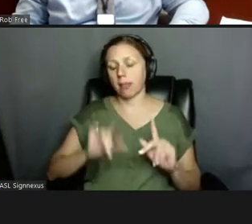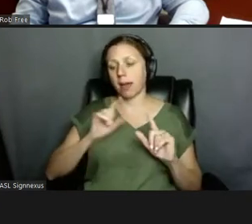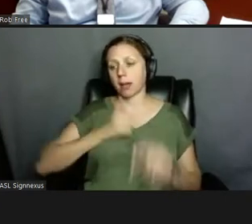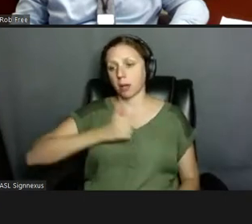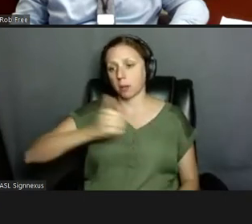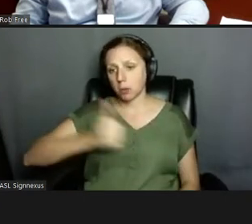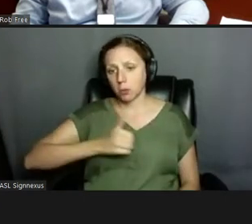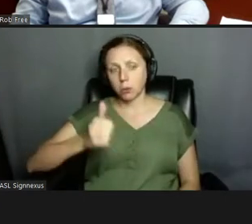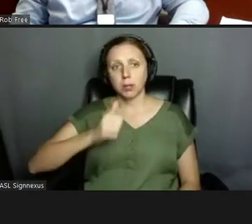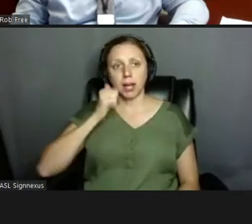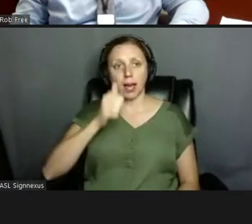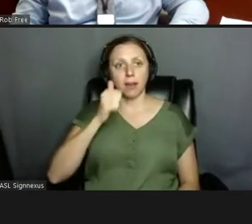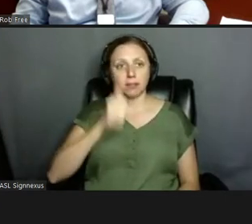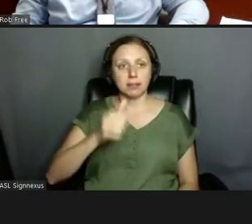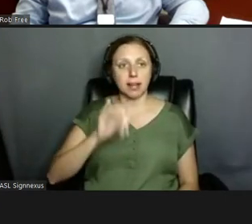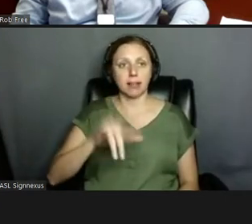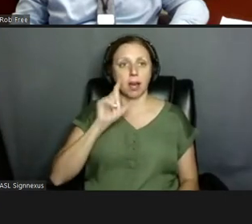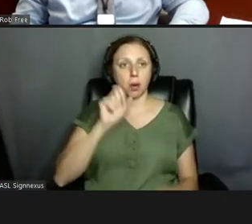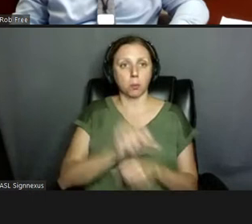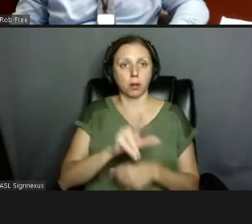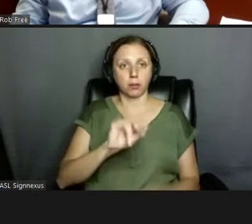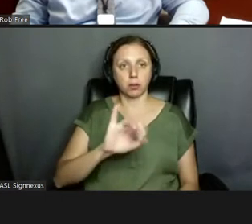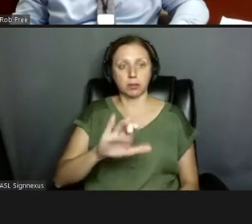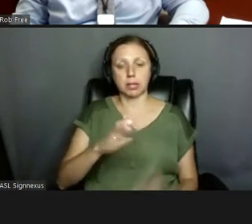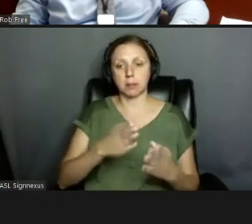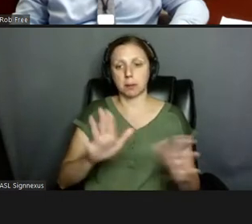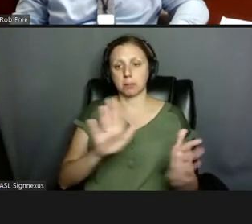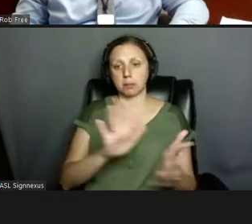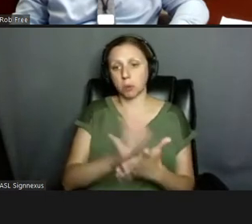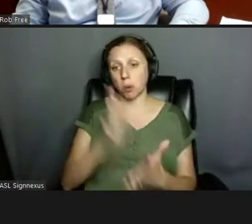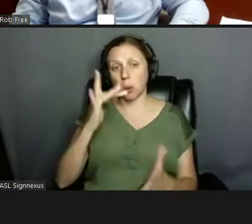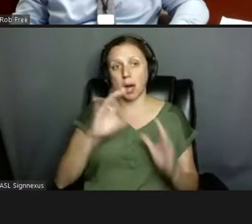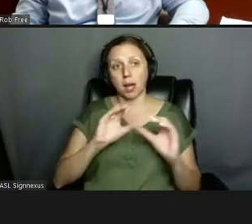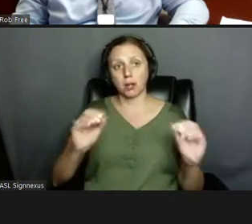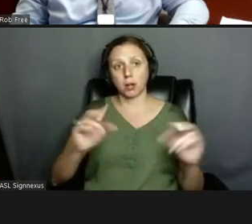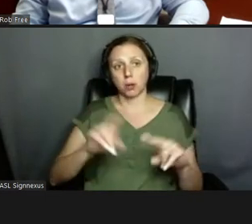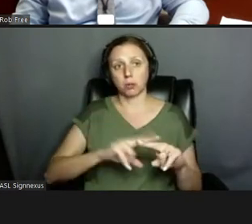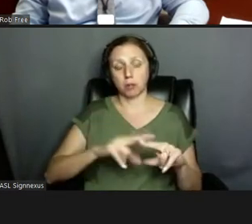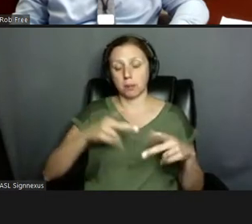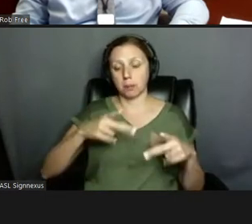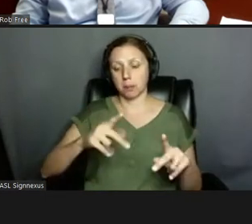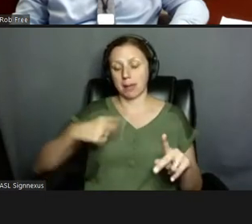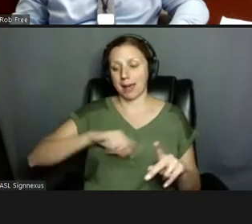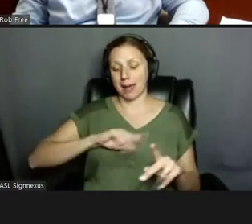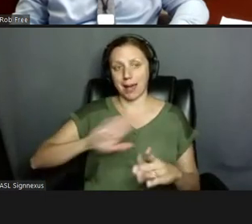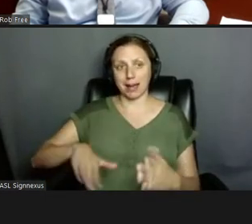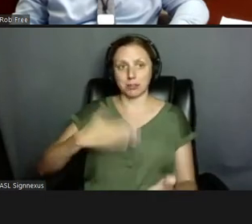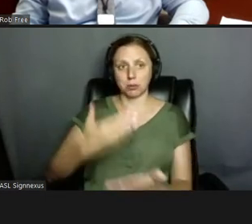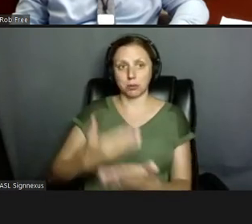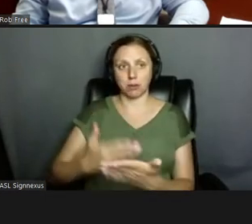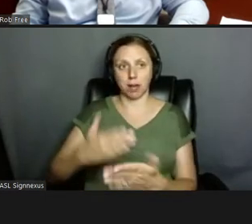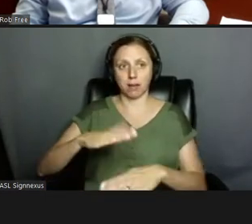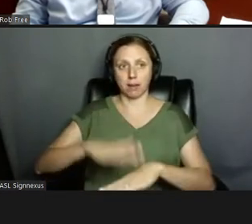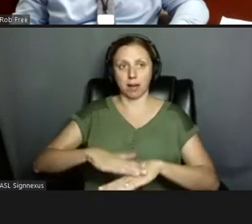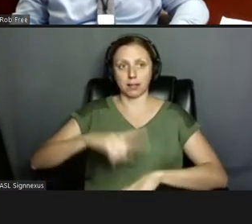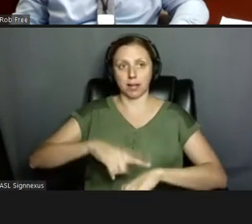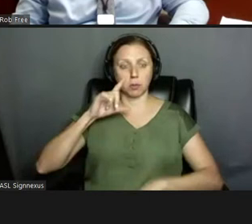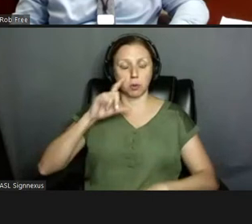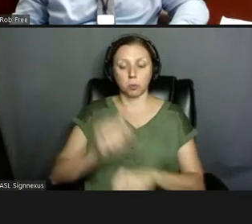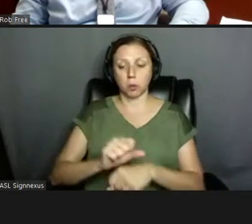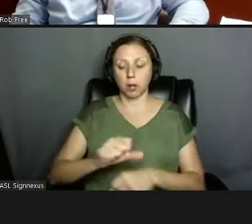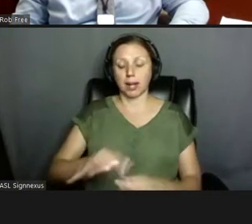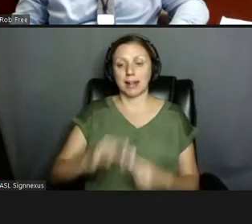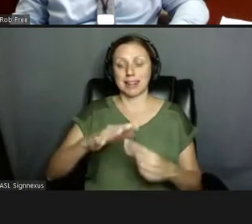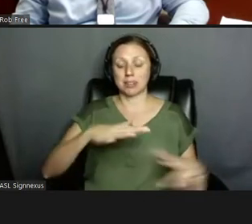New York City public school system, as there's no train that allows us to get to work on time unless we leave at the crack of dawn. And, you